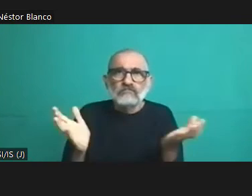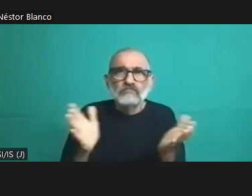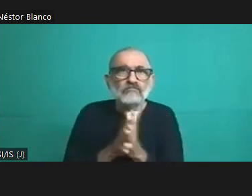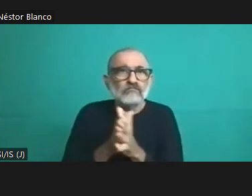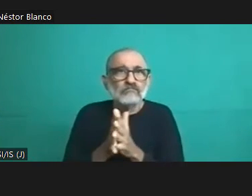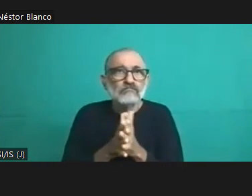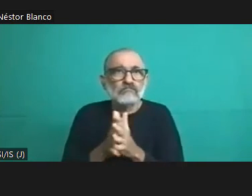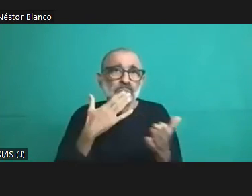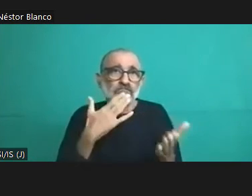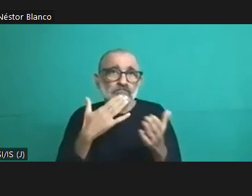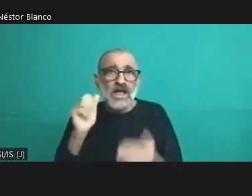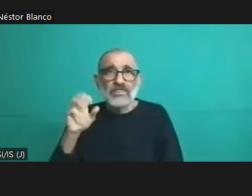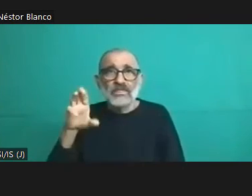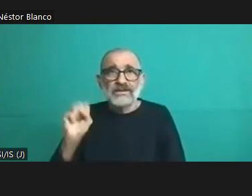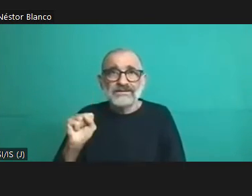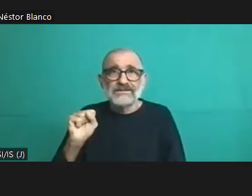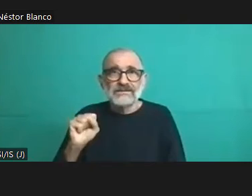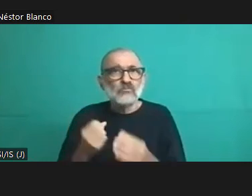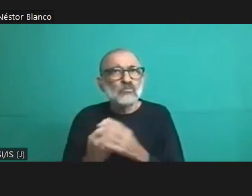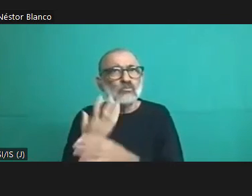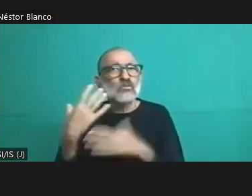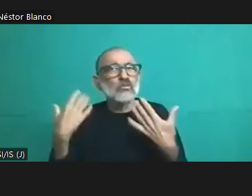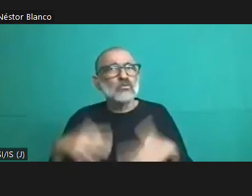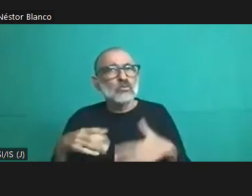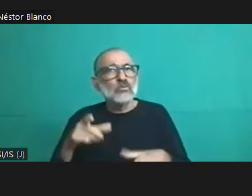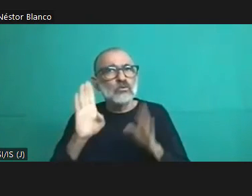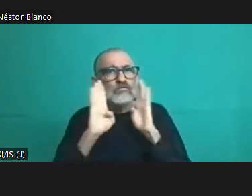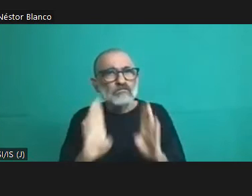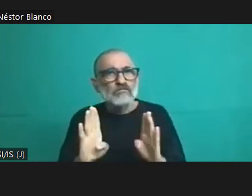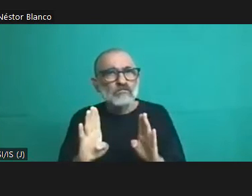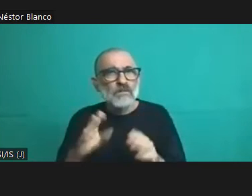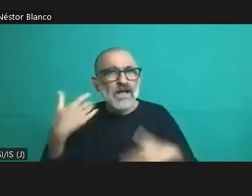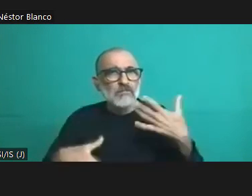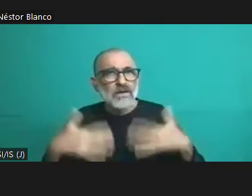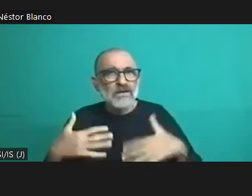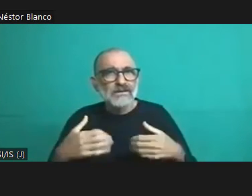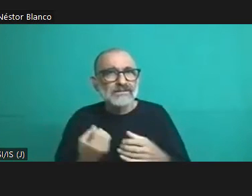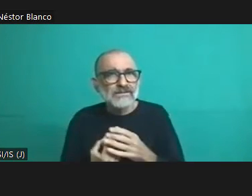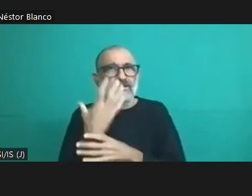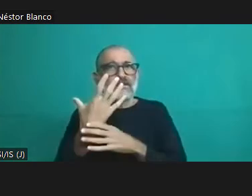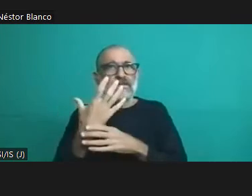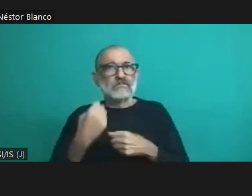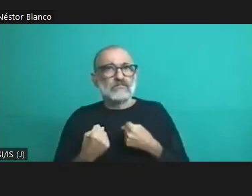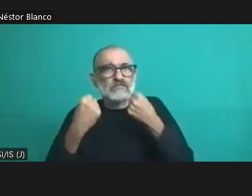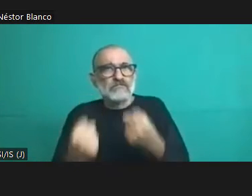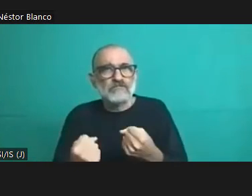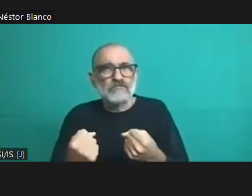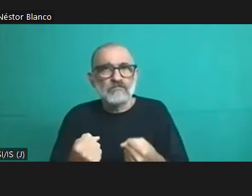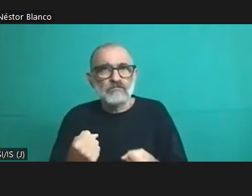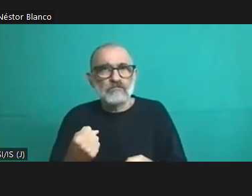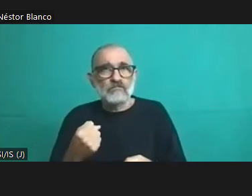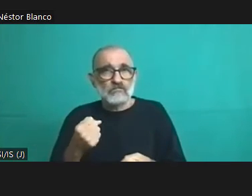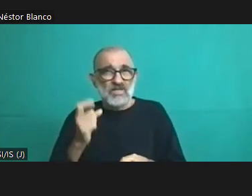emergency care, the needs of sustaining over